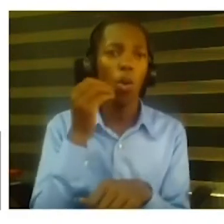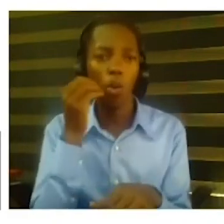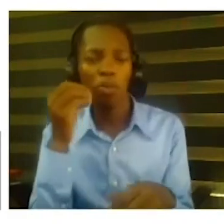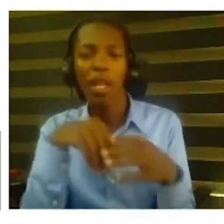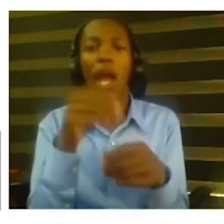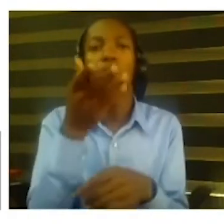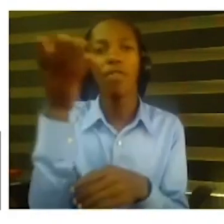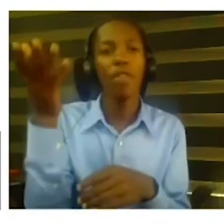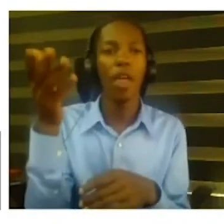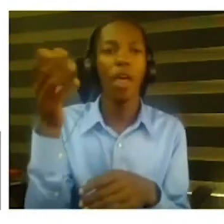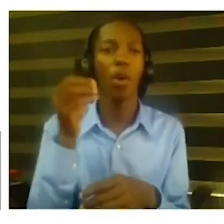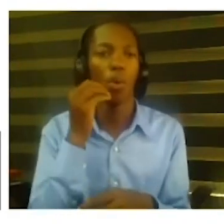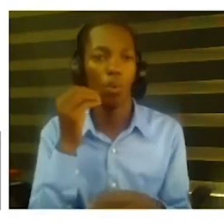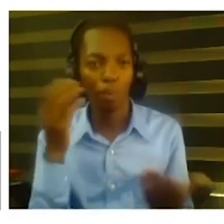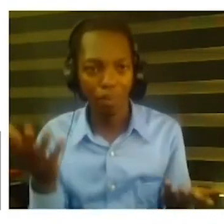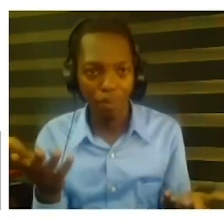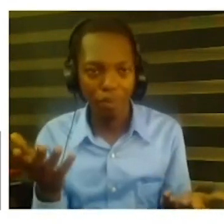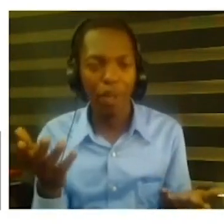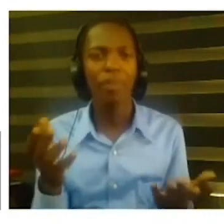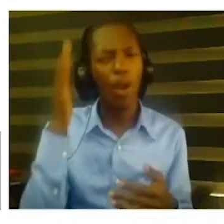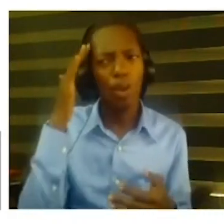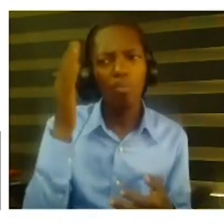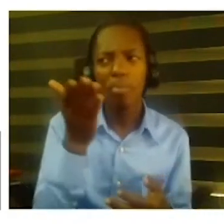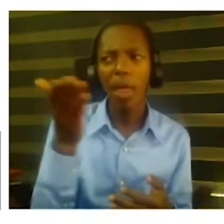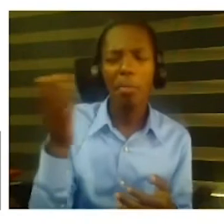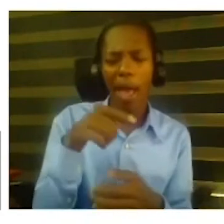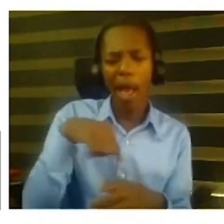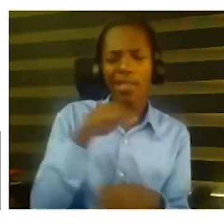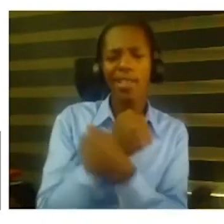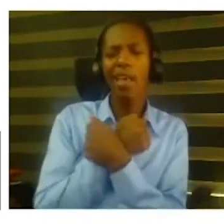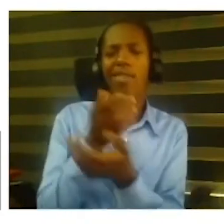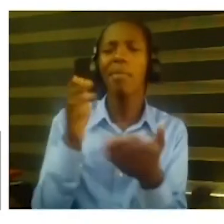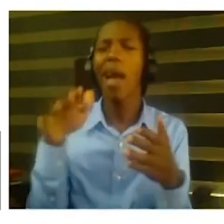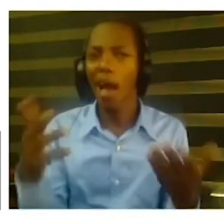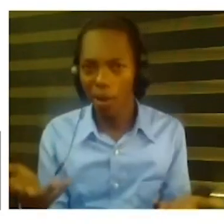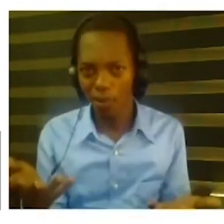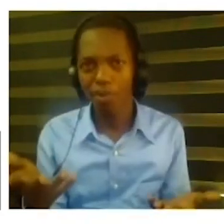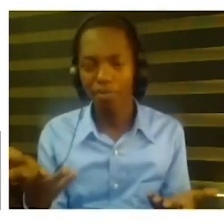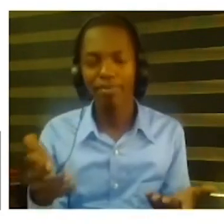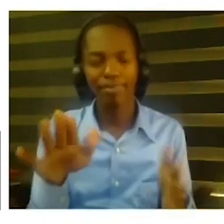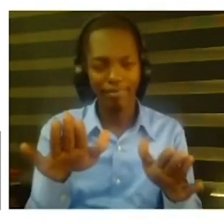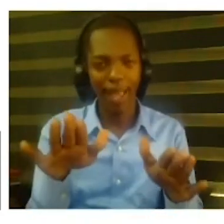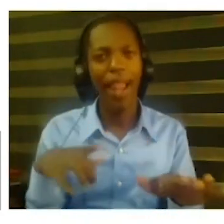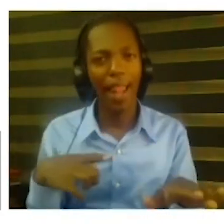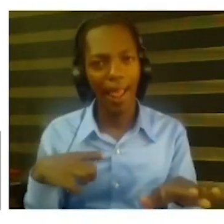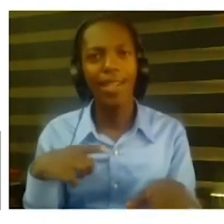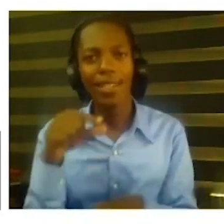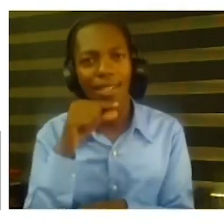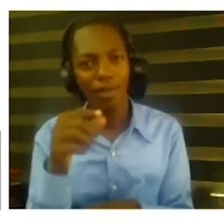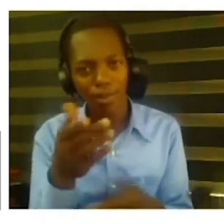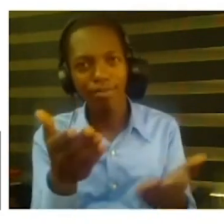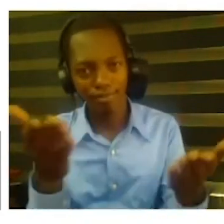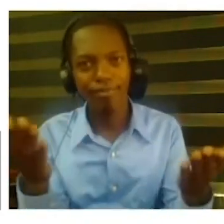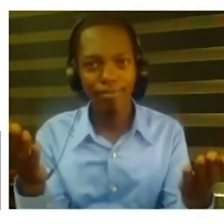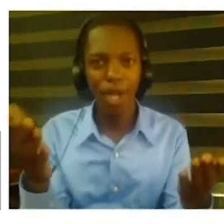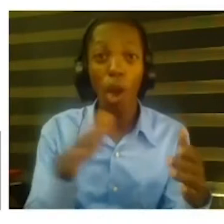How will they know that we love them and appreciate them in all ways? Ladies and gentlemen, the